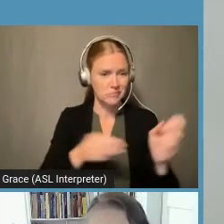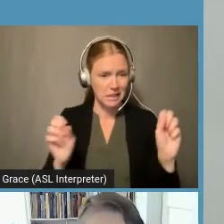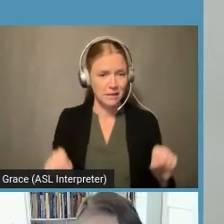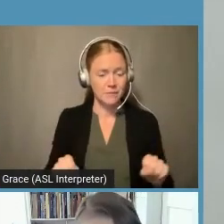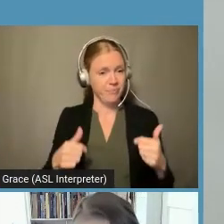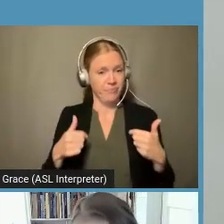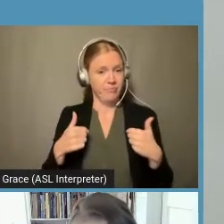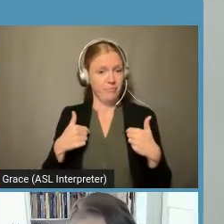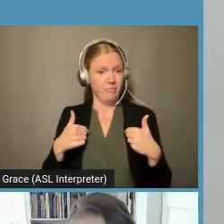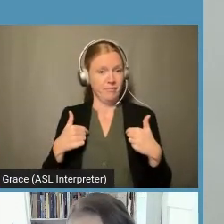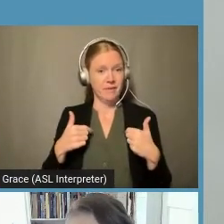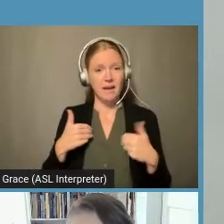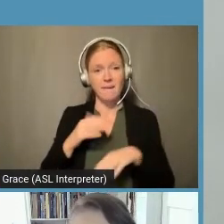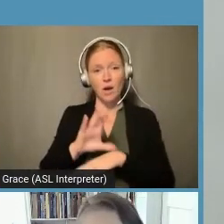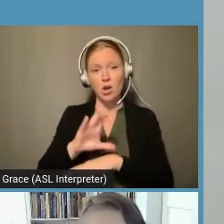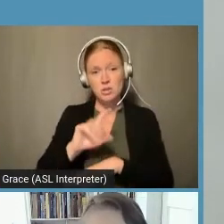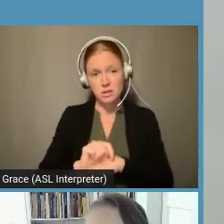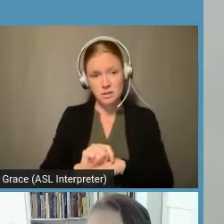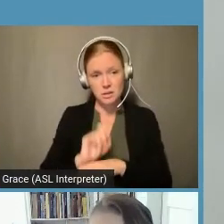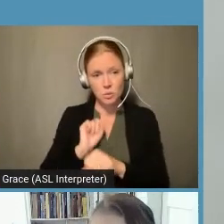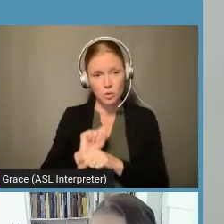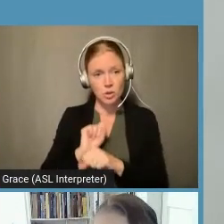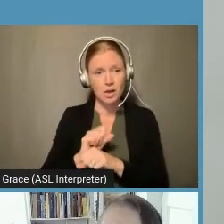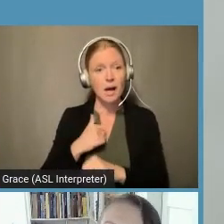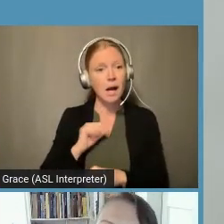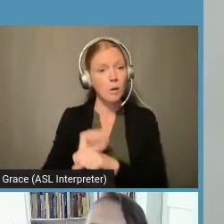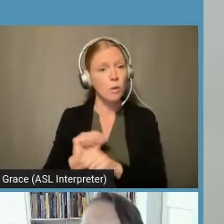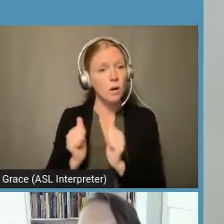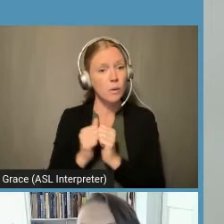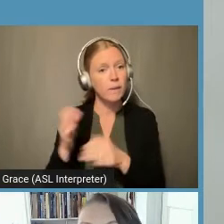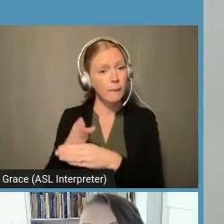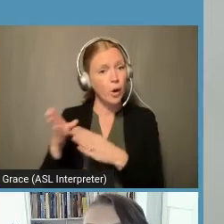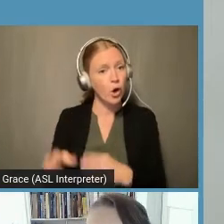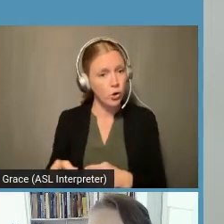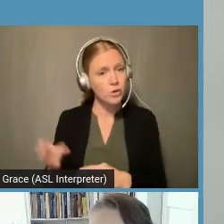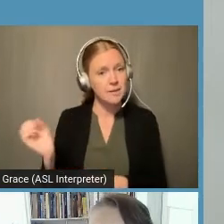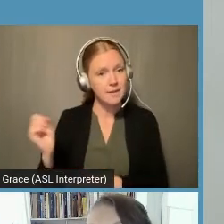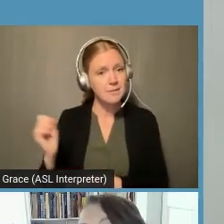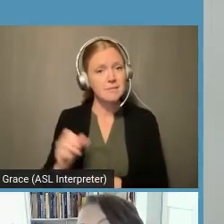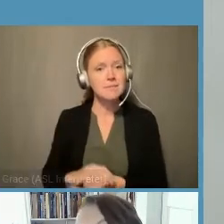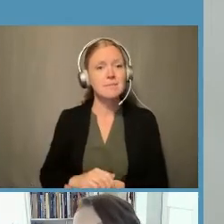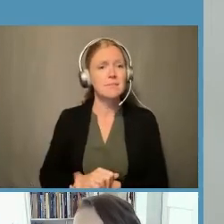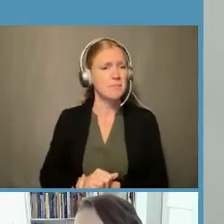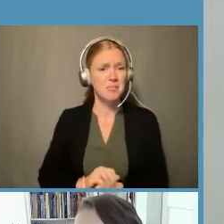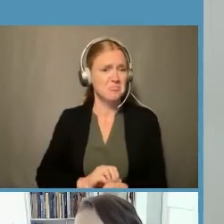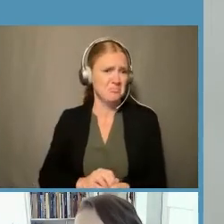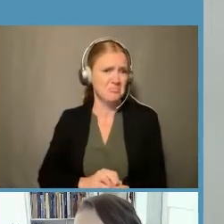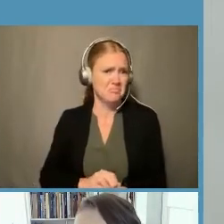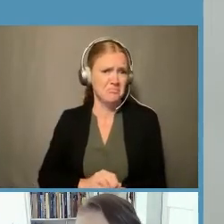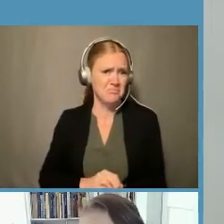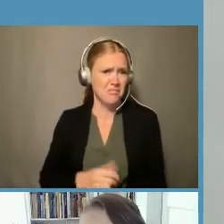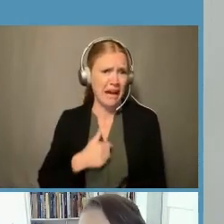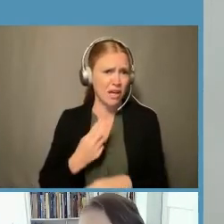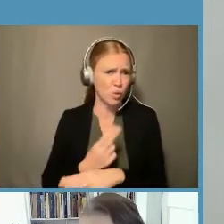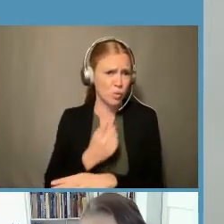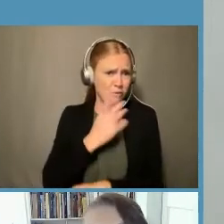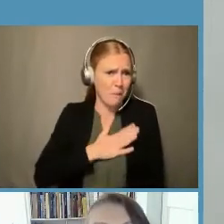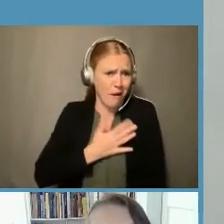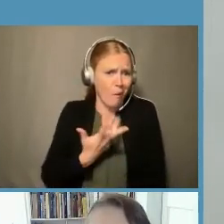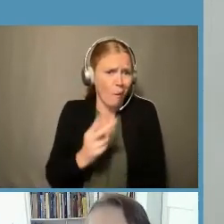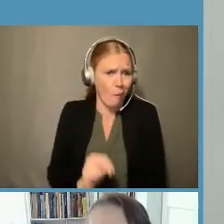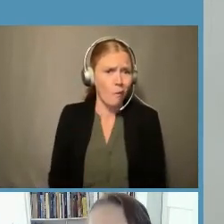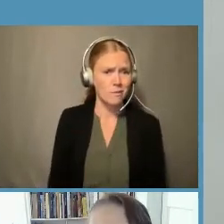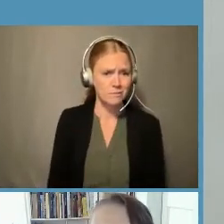this consultancy and I work with partners, but I mostly use it for my own time management,